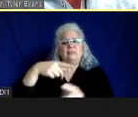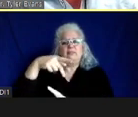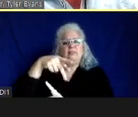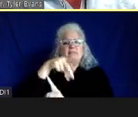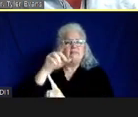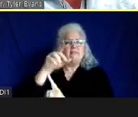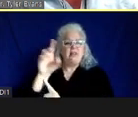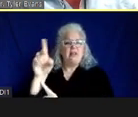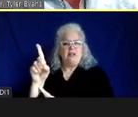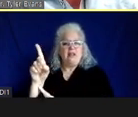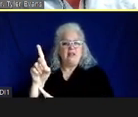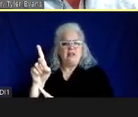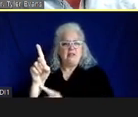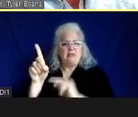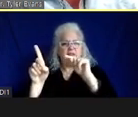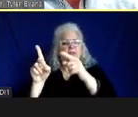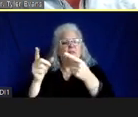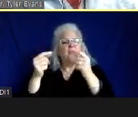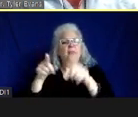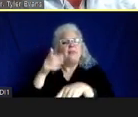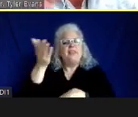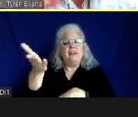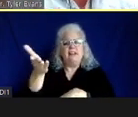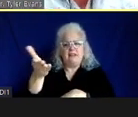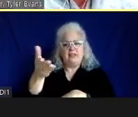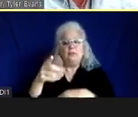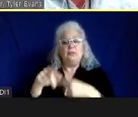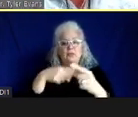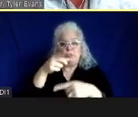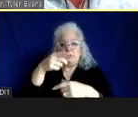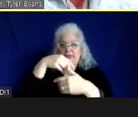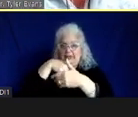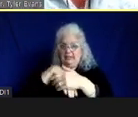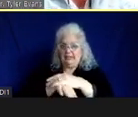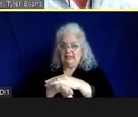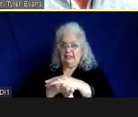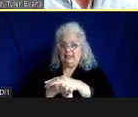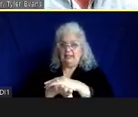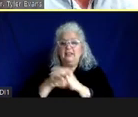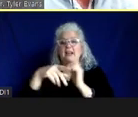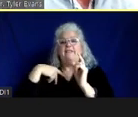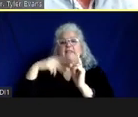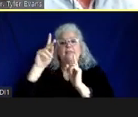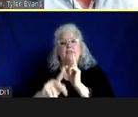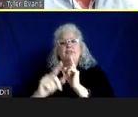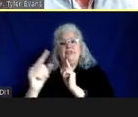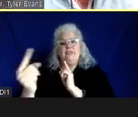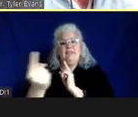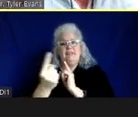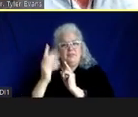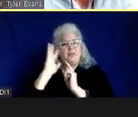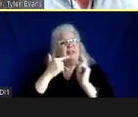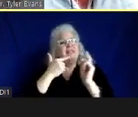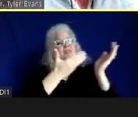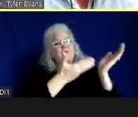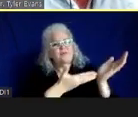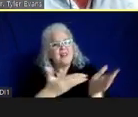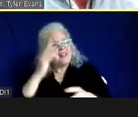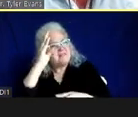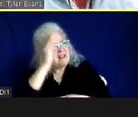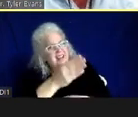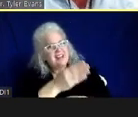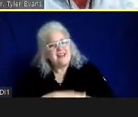you meet the greeter, and this is just for the general population. But you meet your greeter. We call it triage because it's greeter